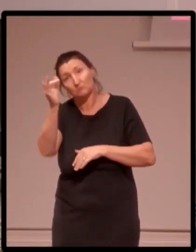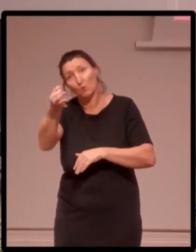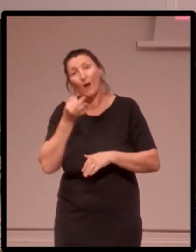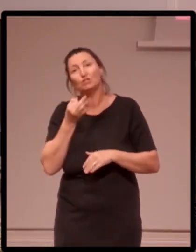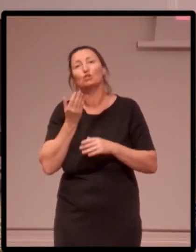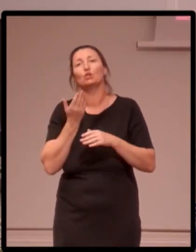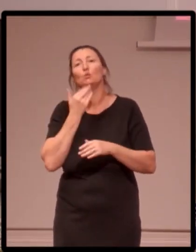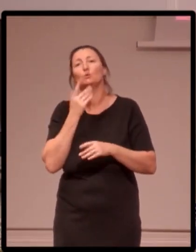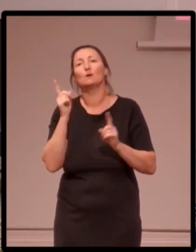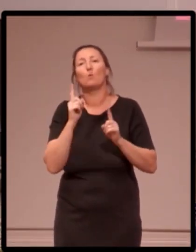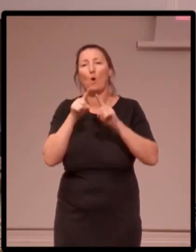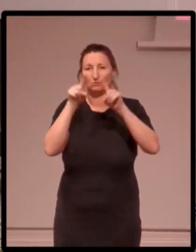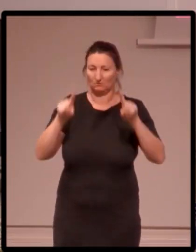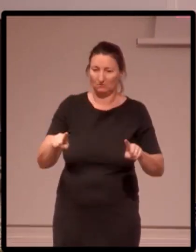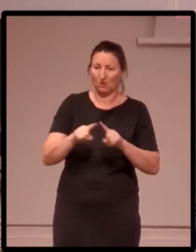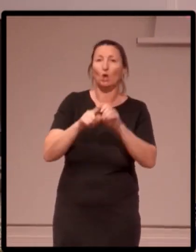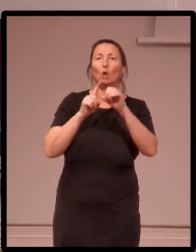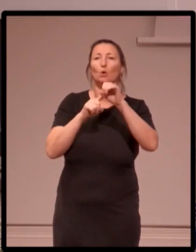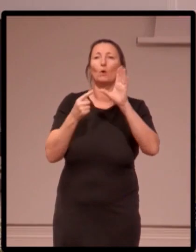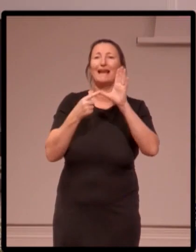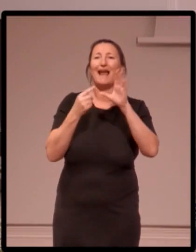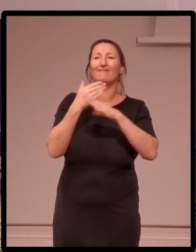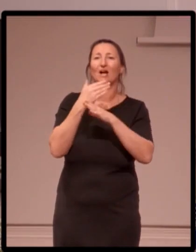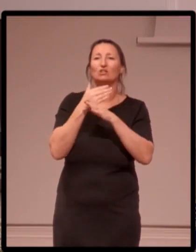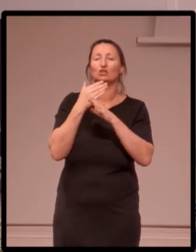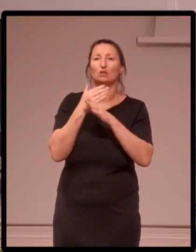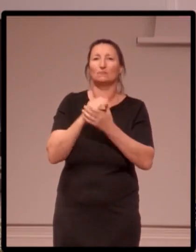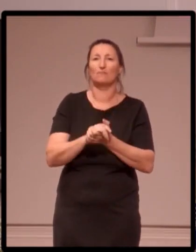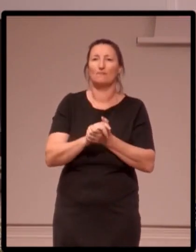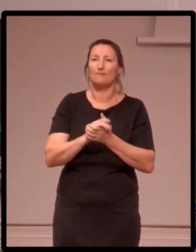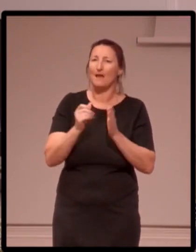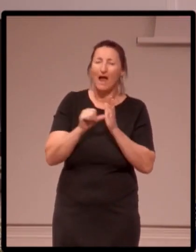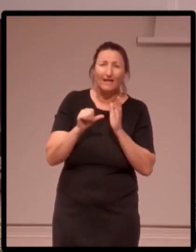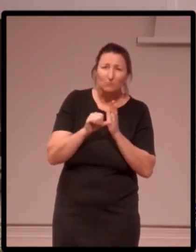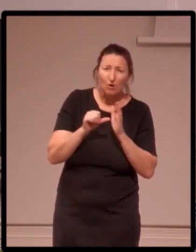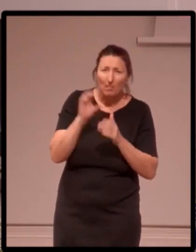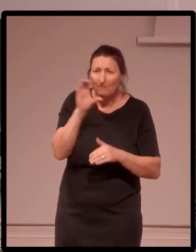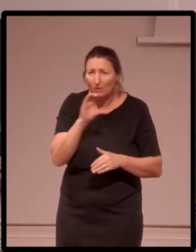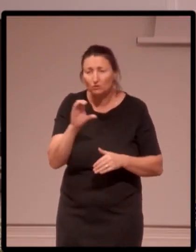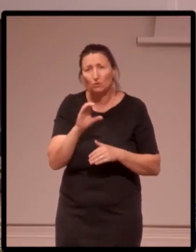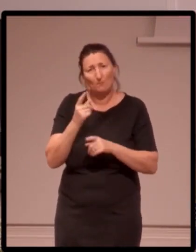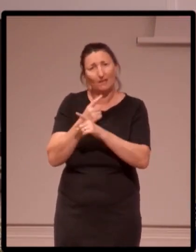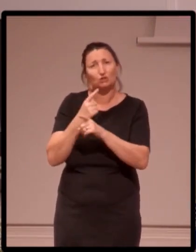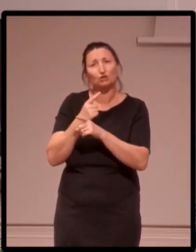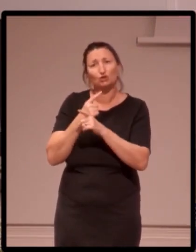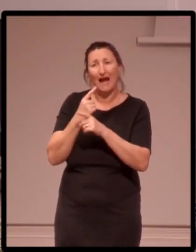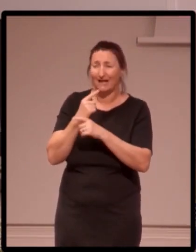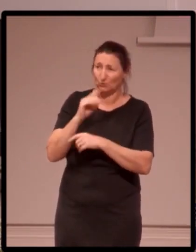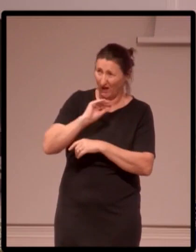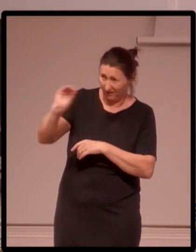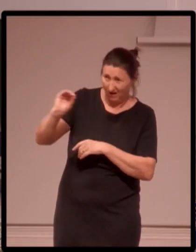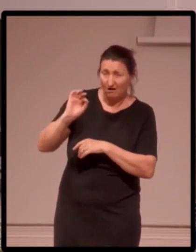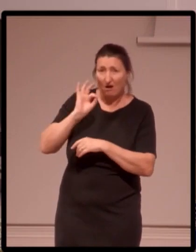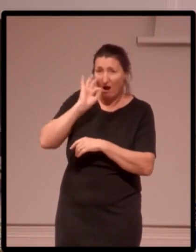using the Q&A function on Zoom. And if you do have any trouble with Zoom, then please just pop a message in the